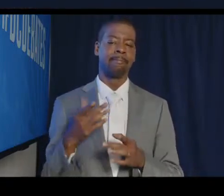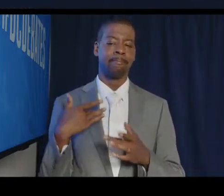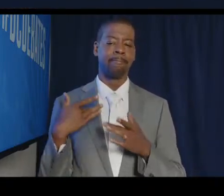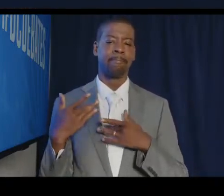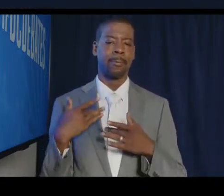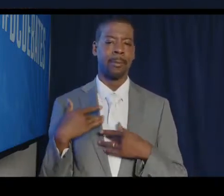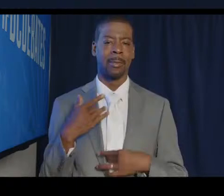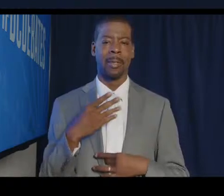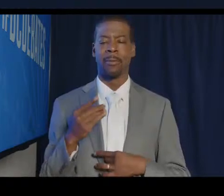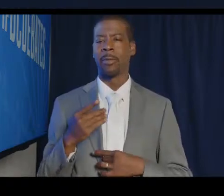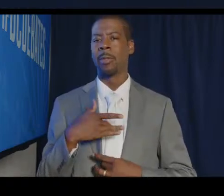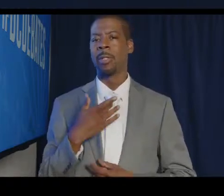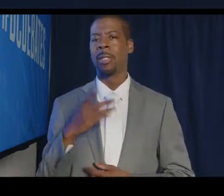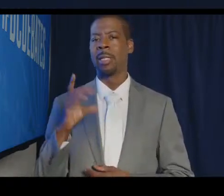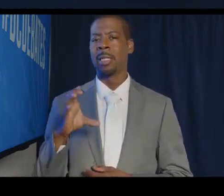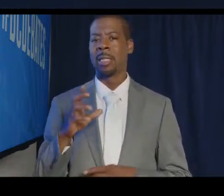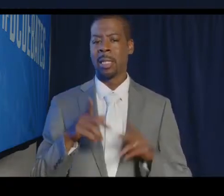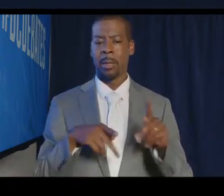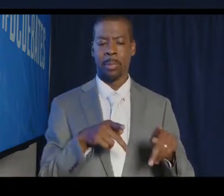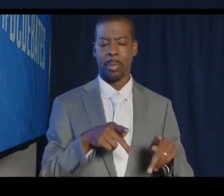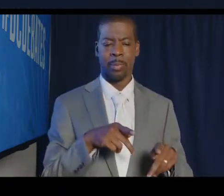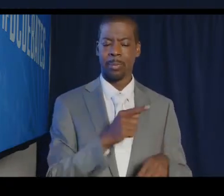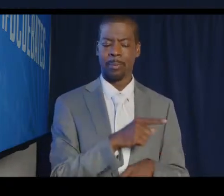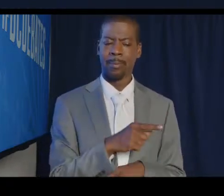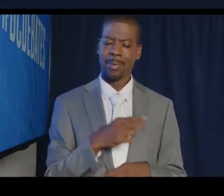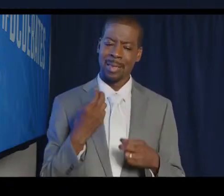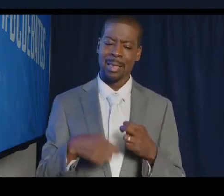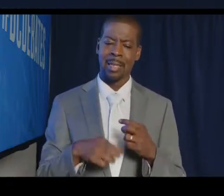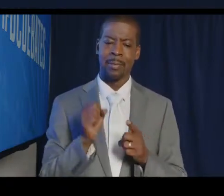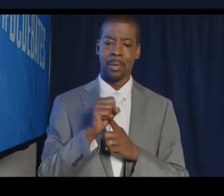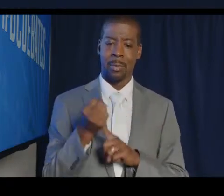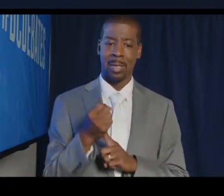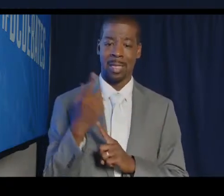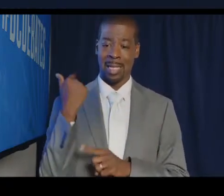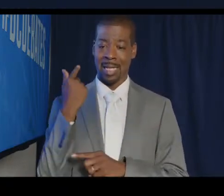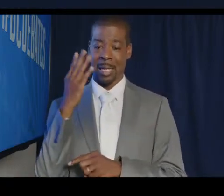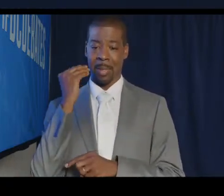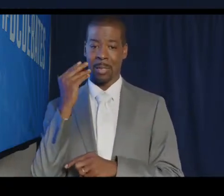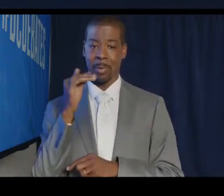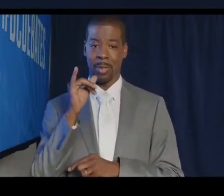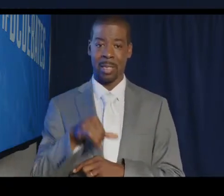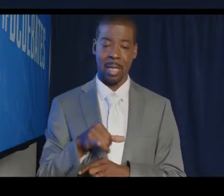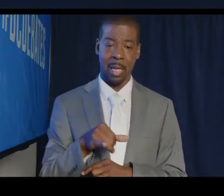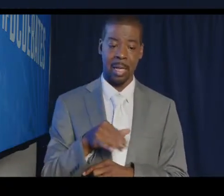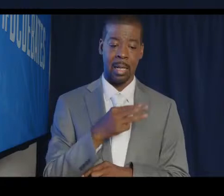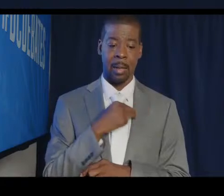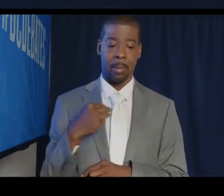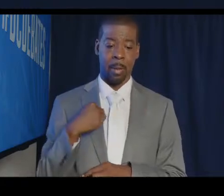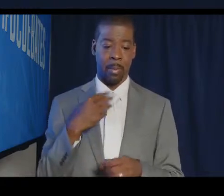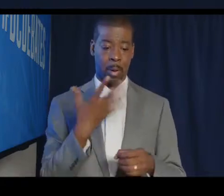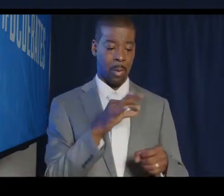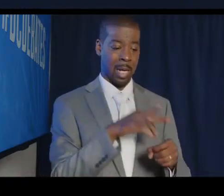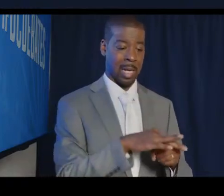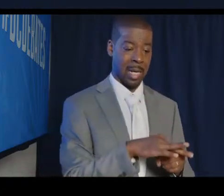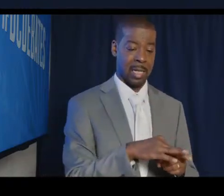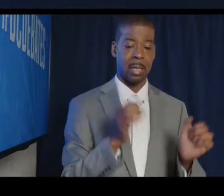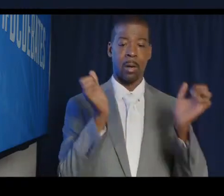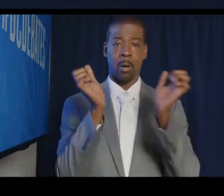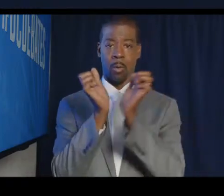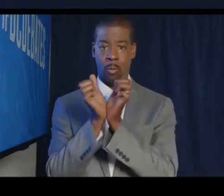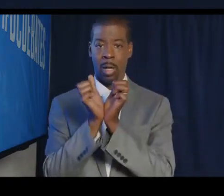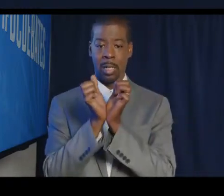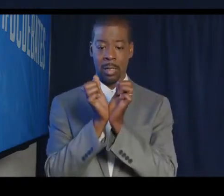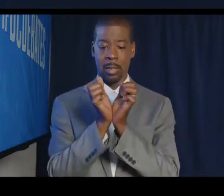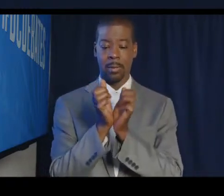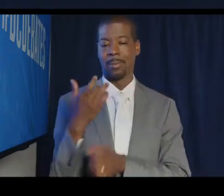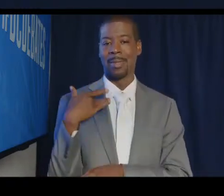a pickle because the last time, or any other time that this has happened, where we've had a member who is elected who has been arrested or indicted, they've